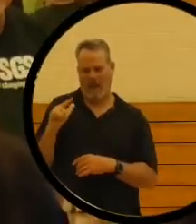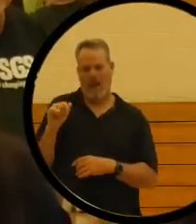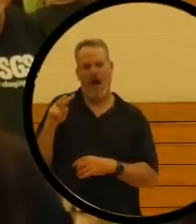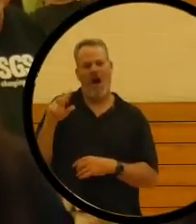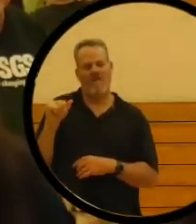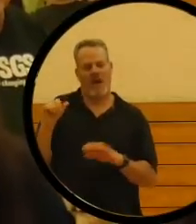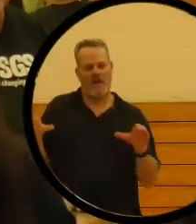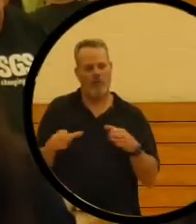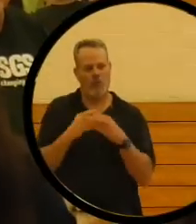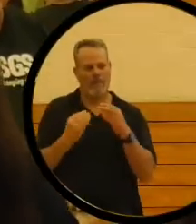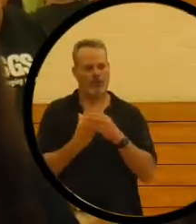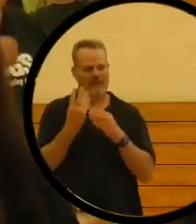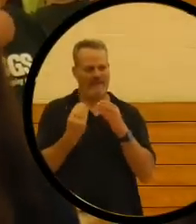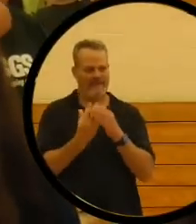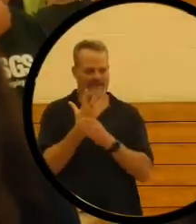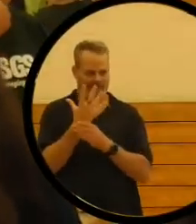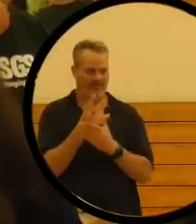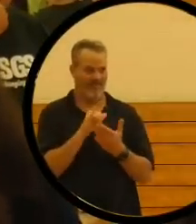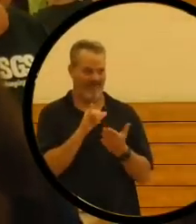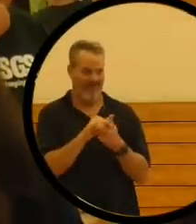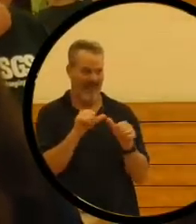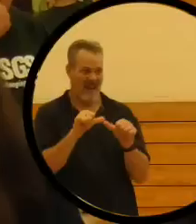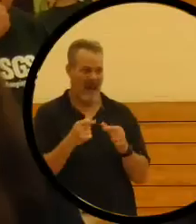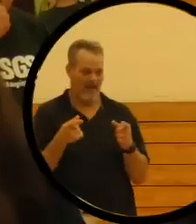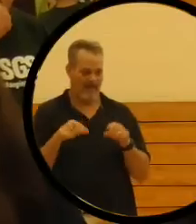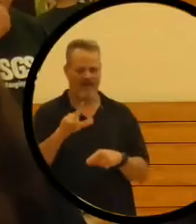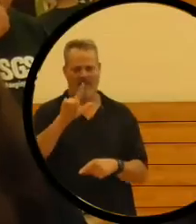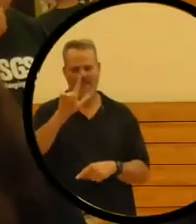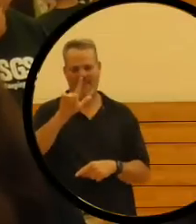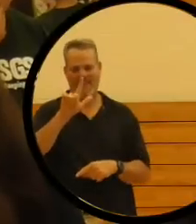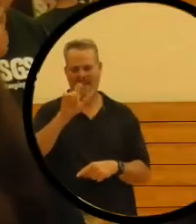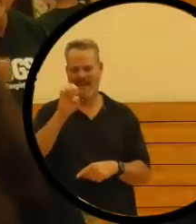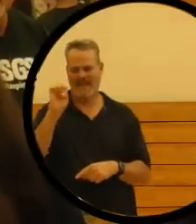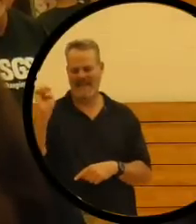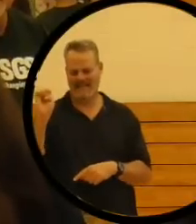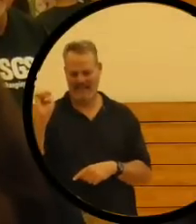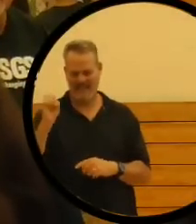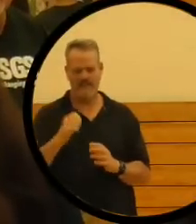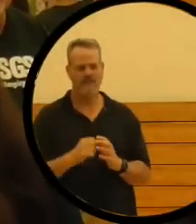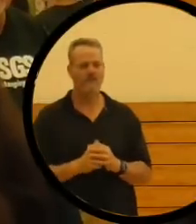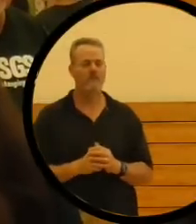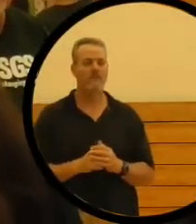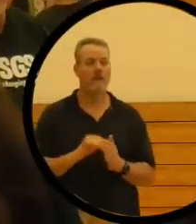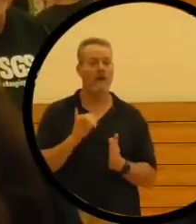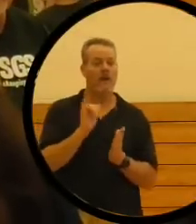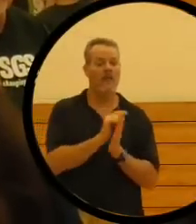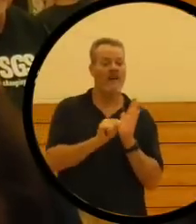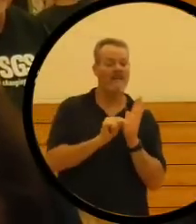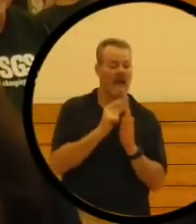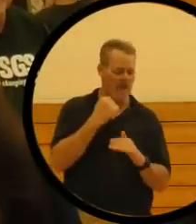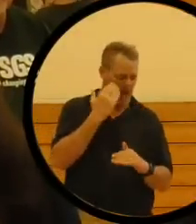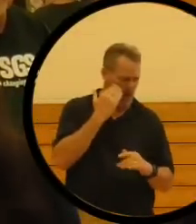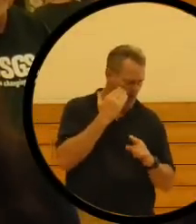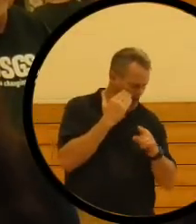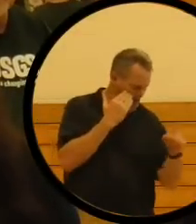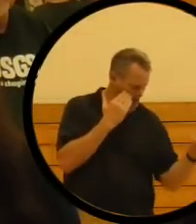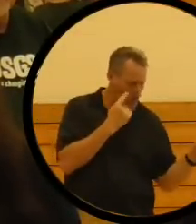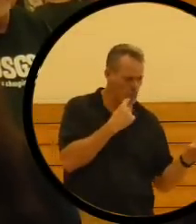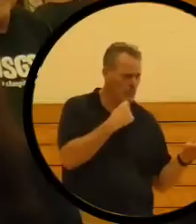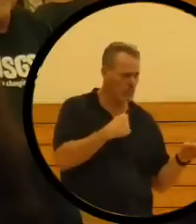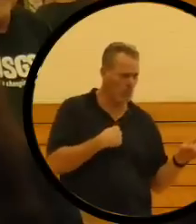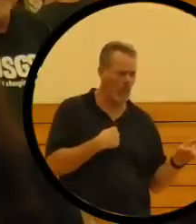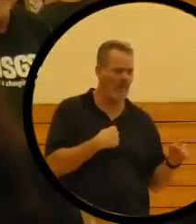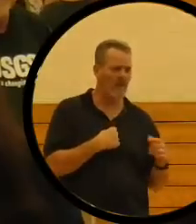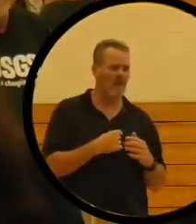2018 lava eruption, you know, there in Leilani Estates. And at that time, and I know you folks said that